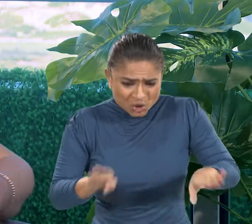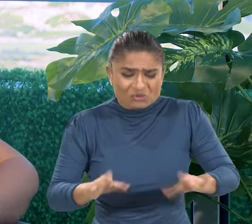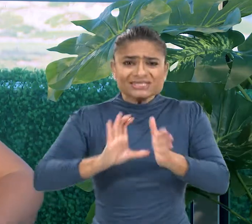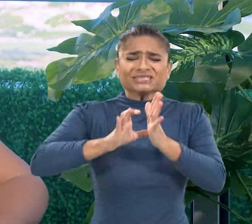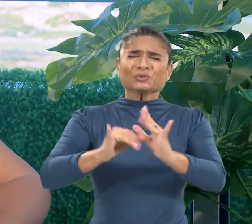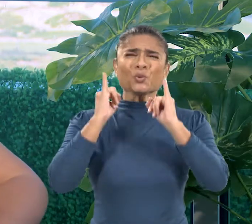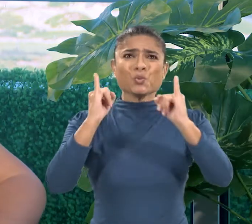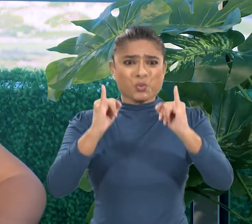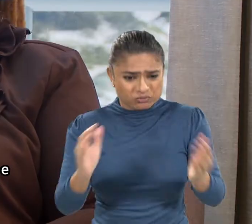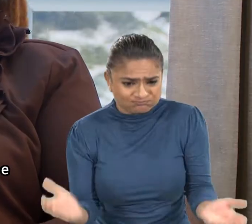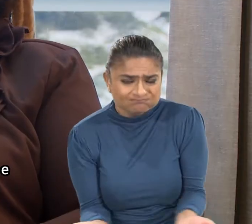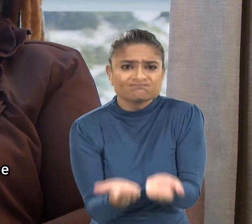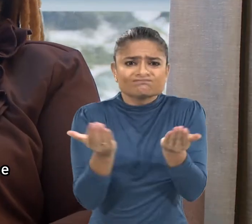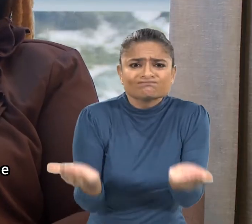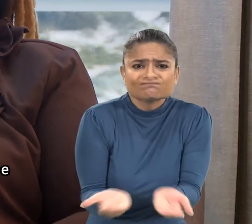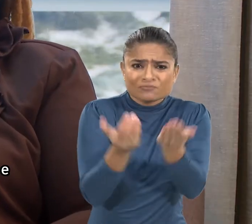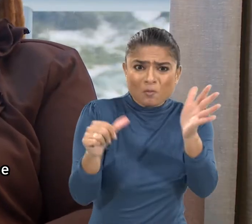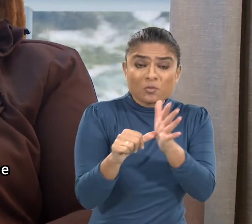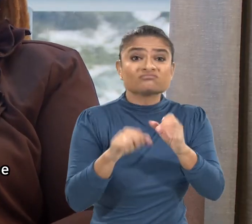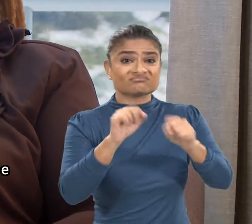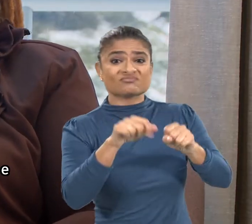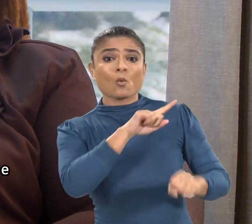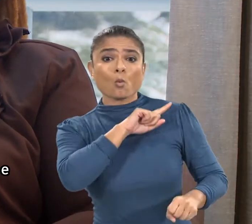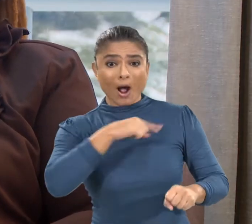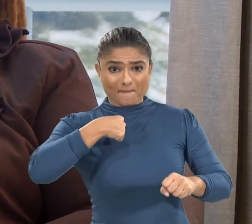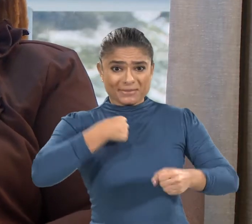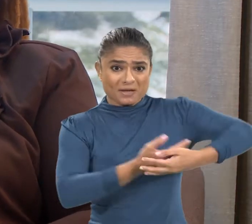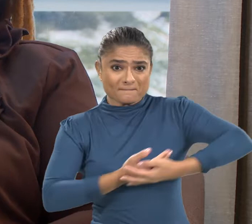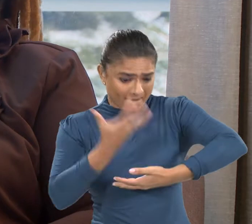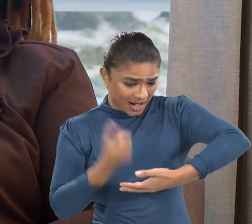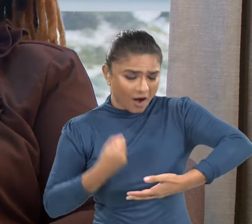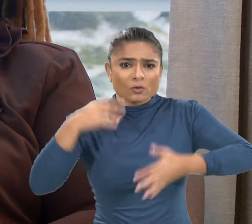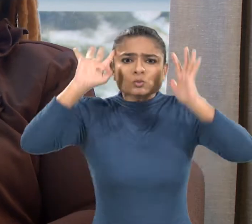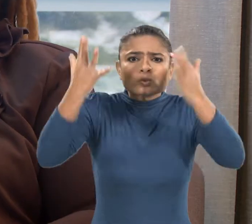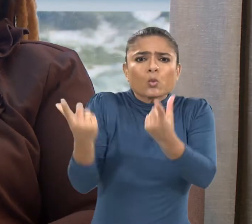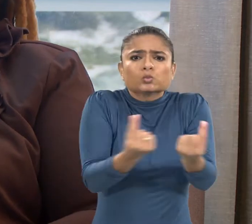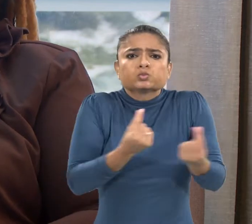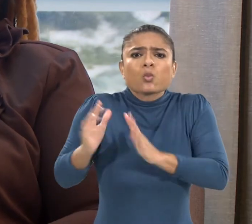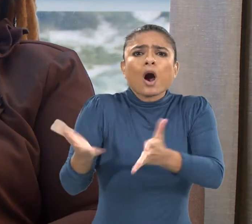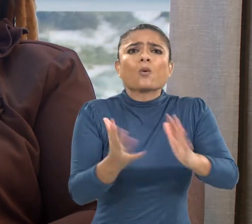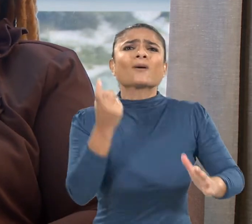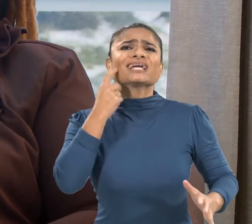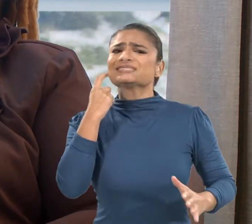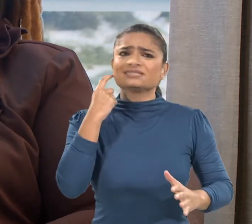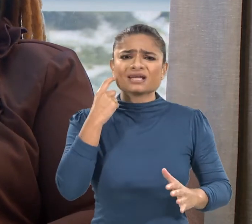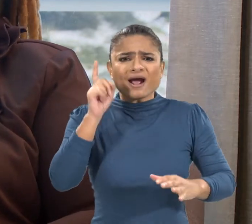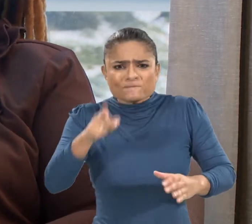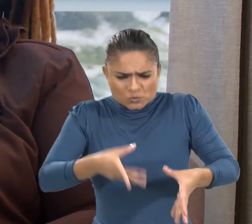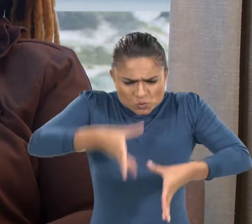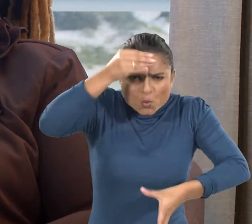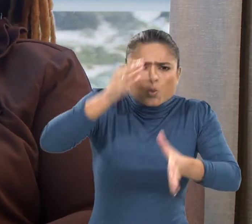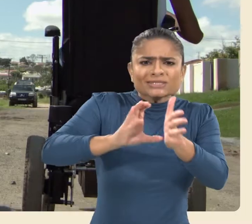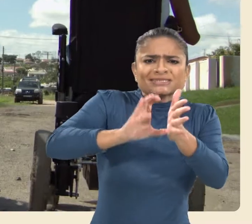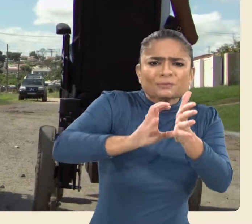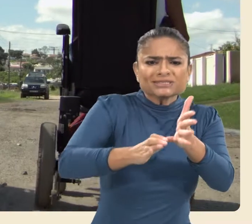raising kids with severe disabilities? Definitely it was for me very inspired because now I know that it's not only me with this